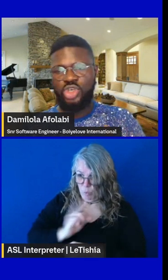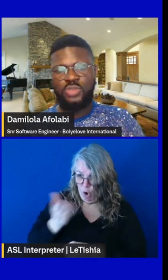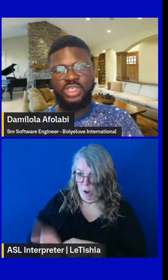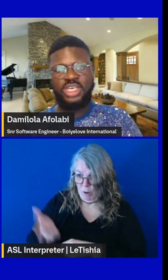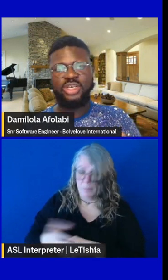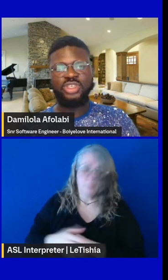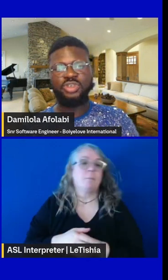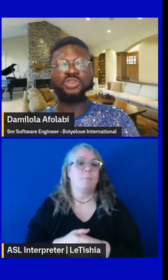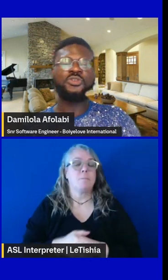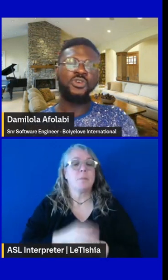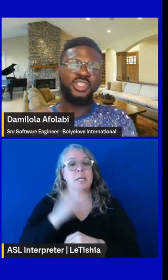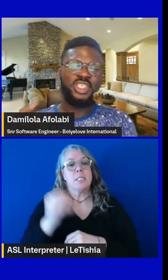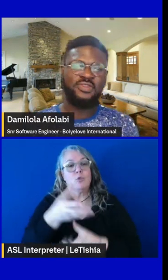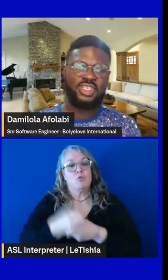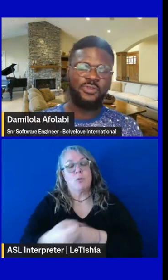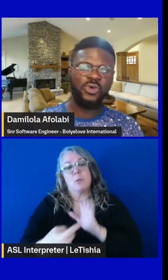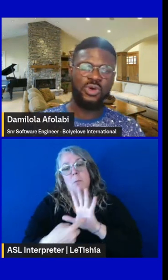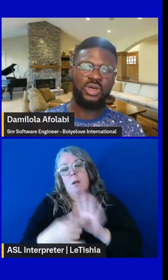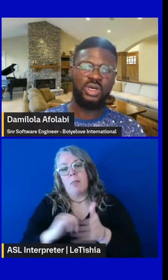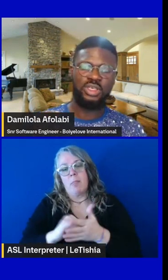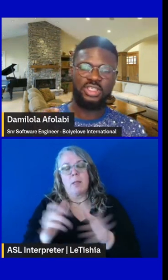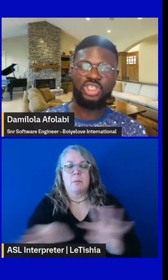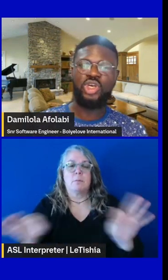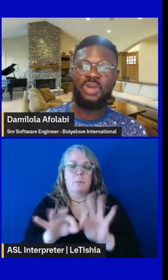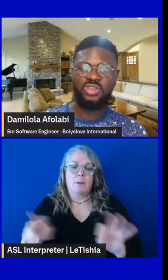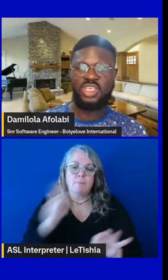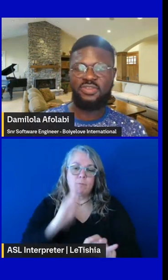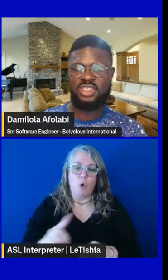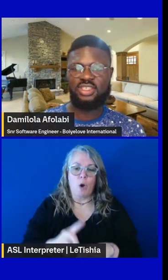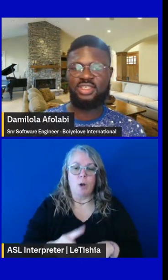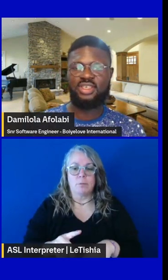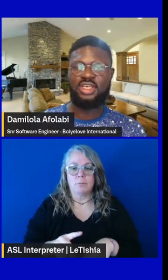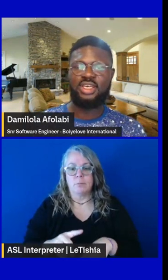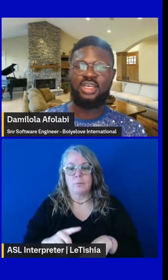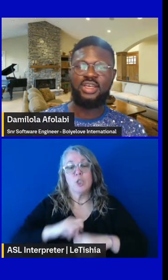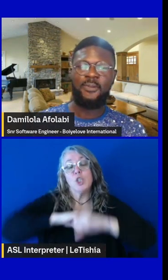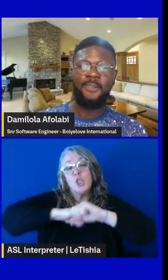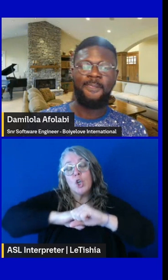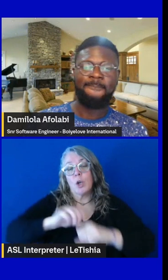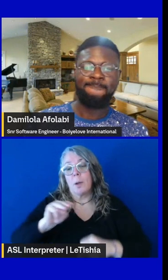This zero trust model is critical for secure microservices.